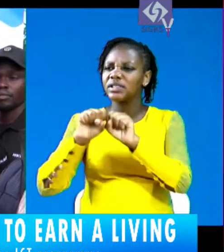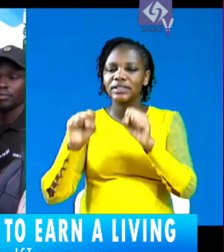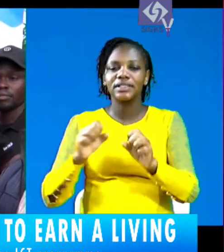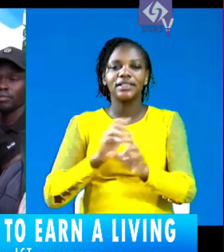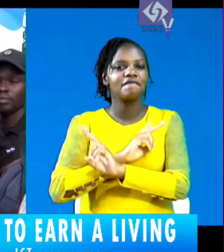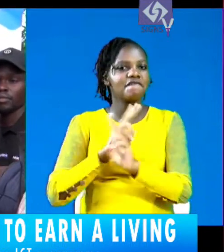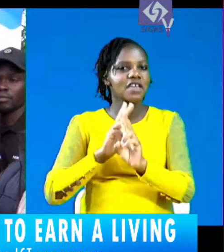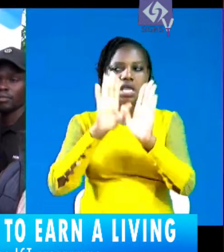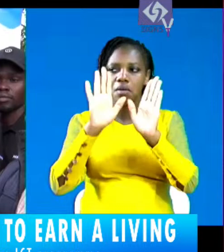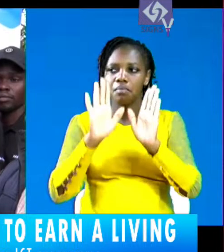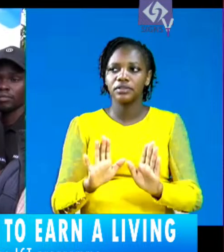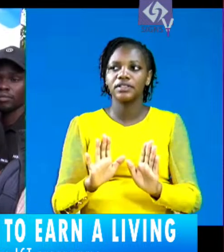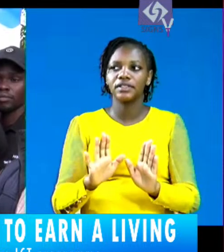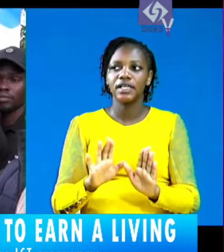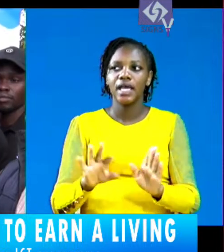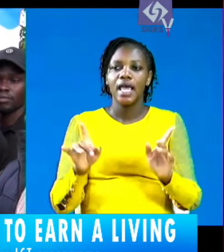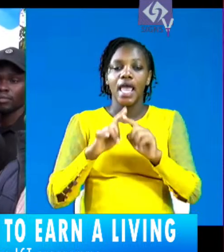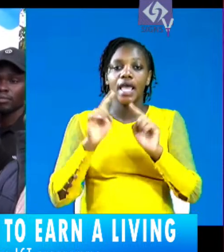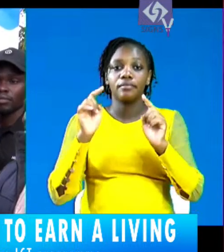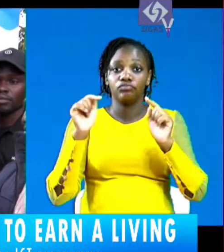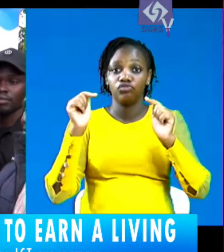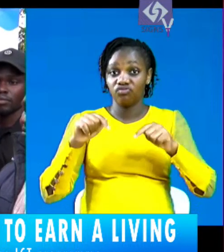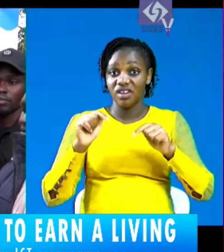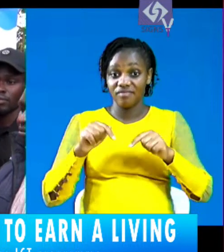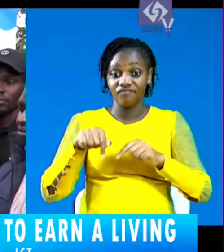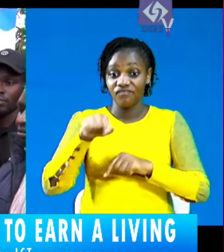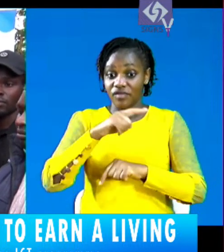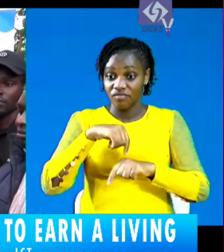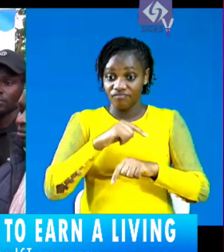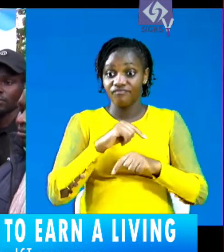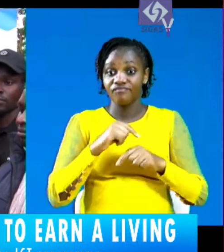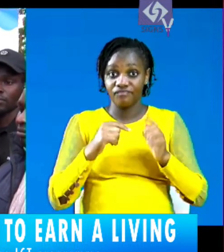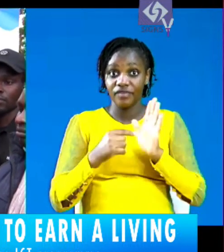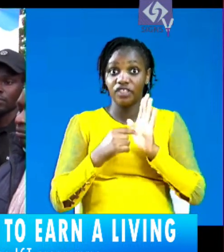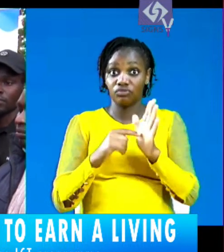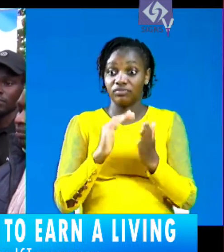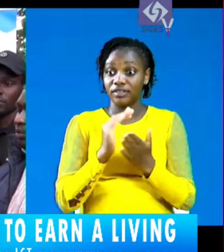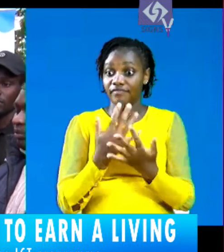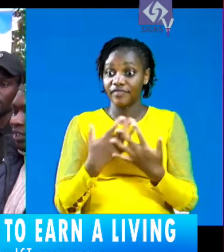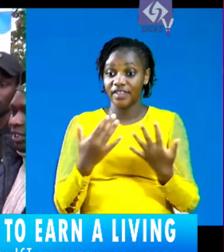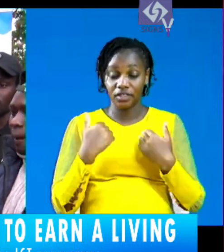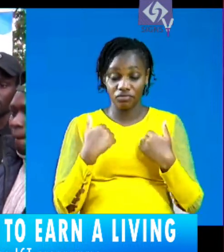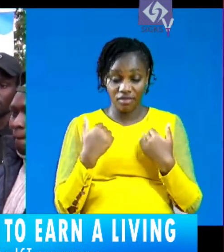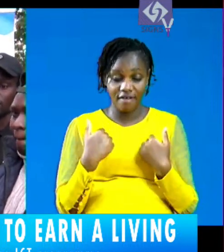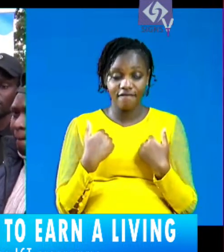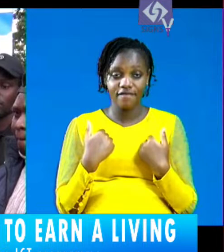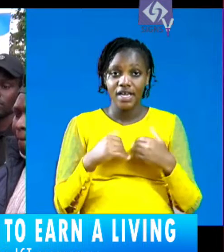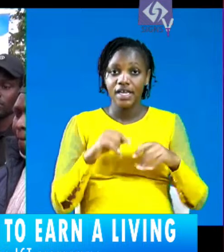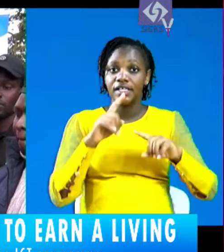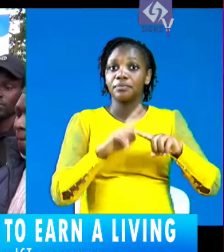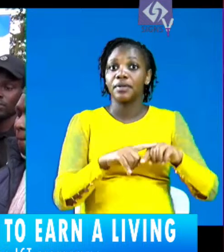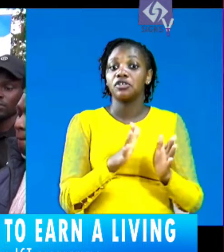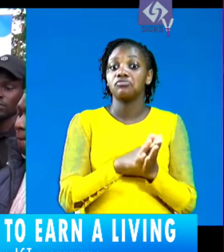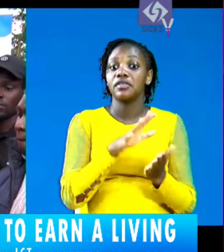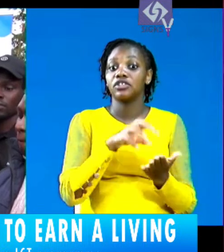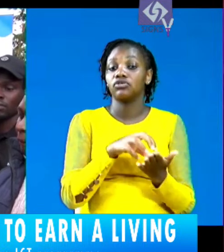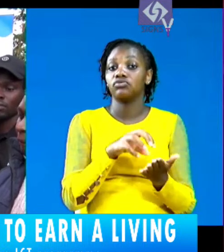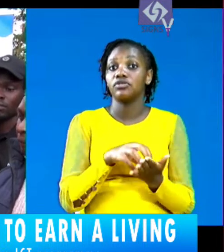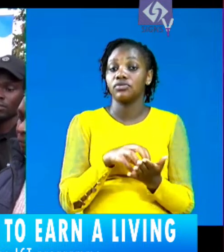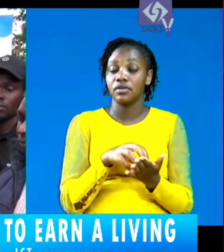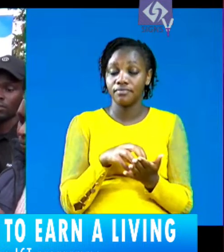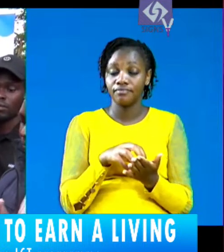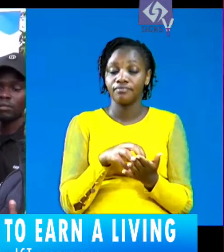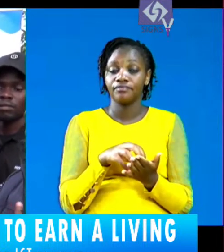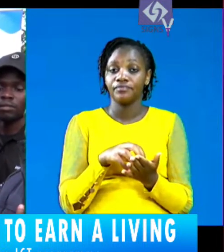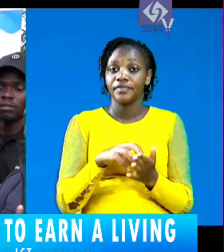crucial. And with today's training, we were able to showcase some of the products that we have. Depending on the scenario,